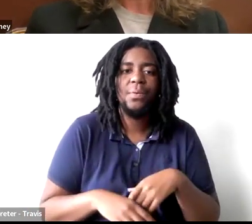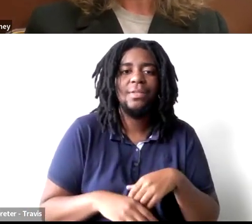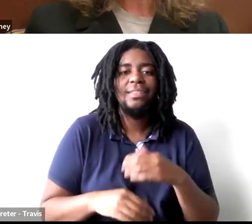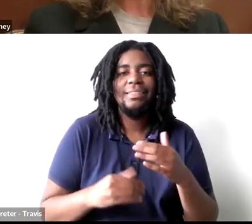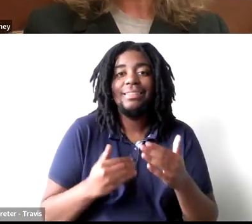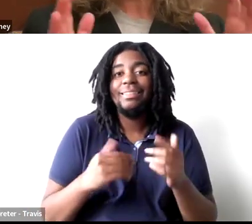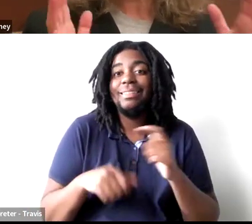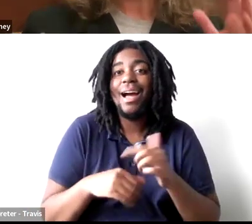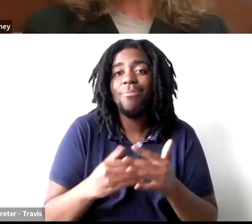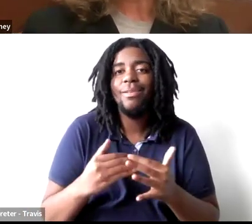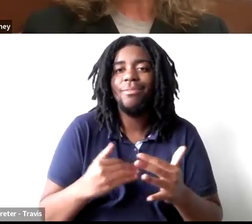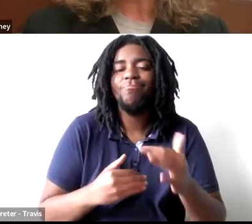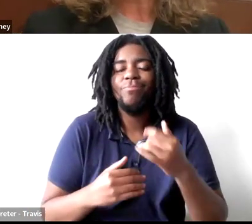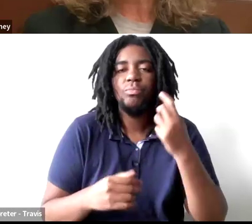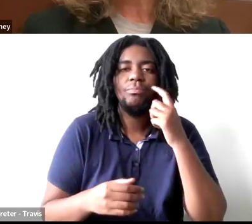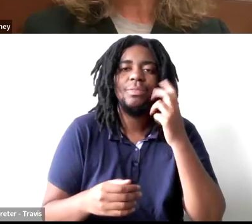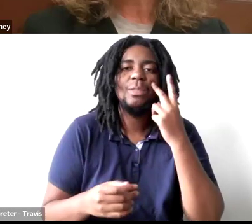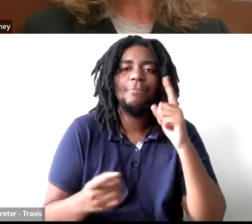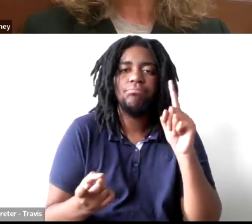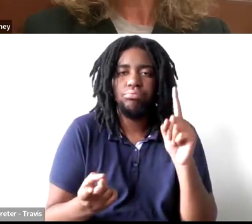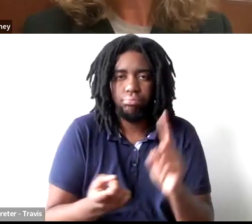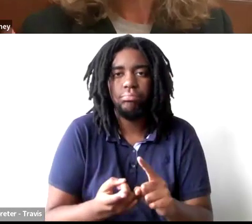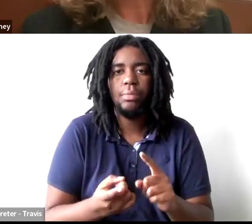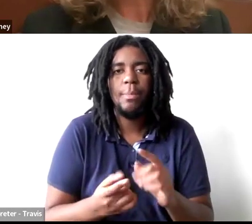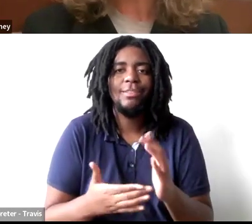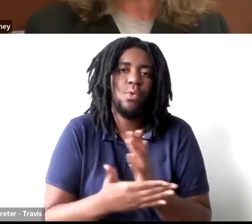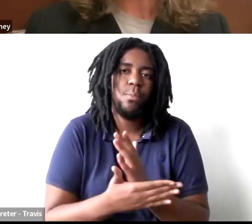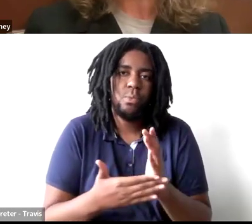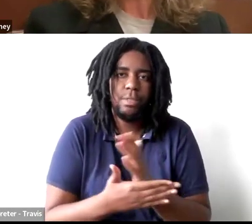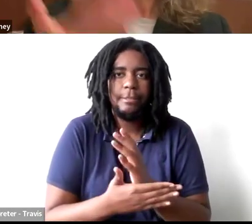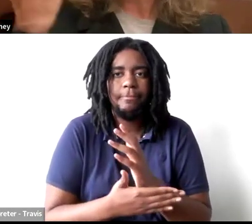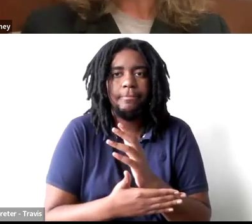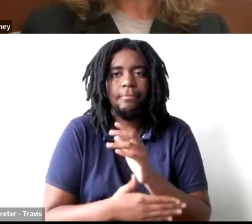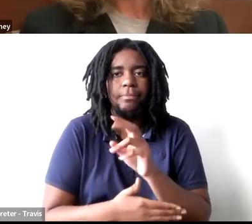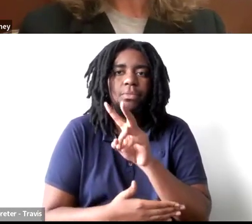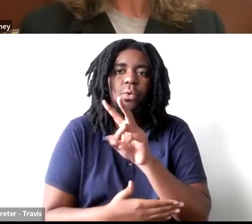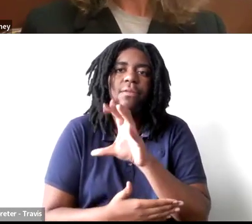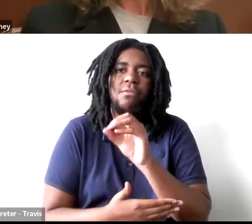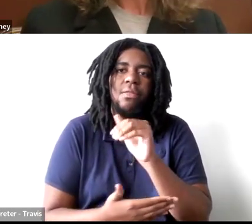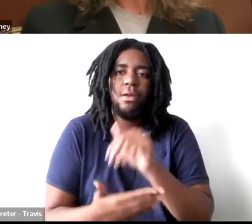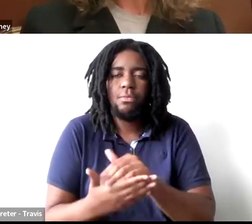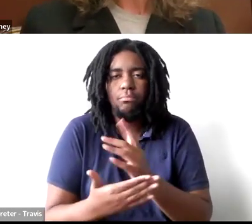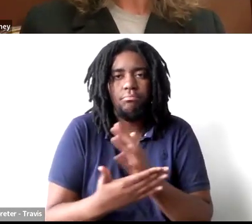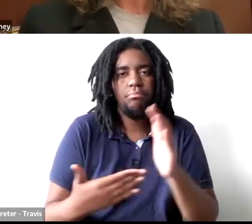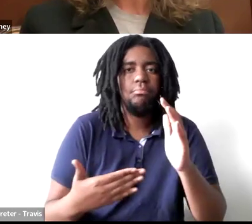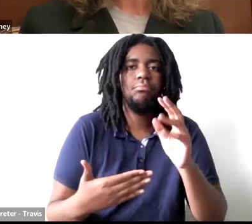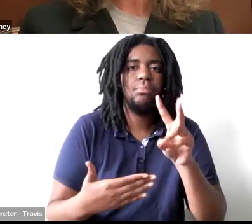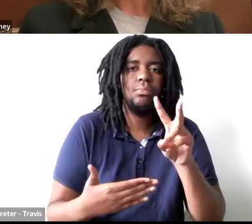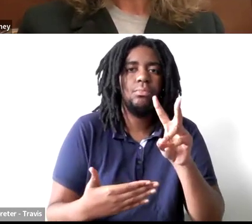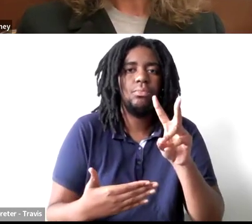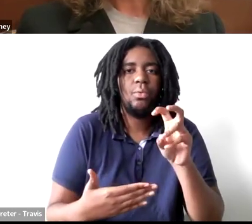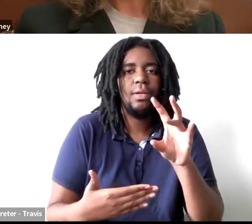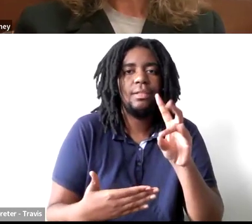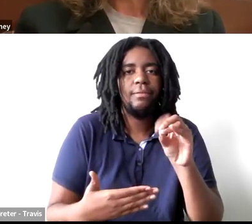So somewhere between 250,000, 250,000, and upwards silhouettes were made at